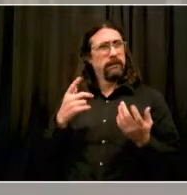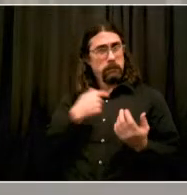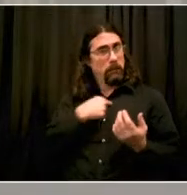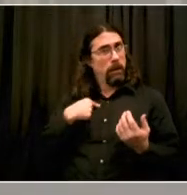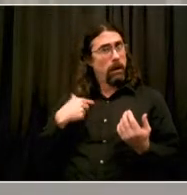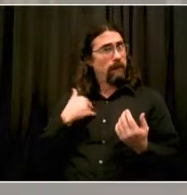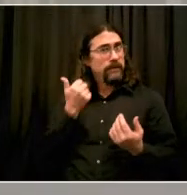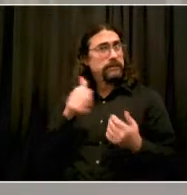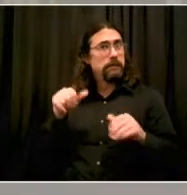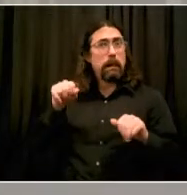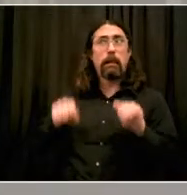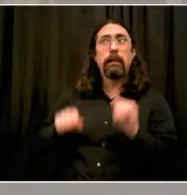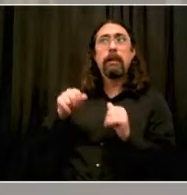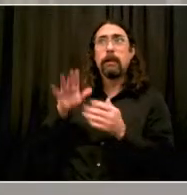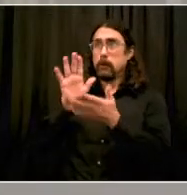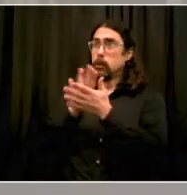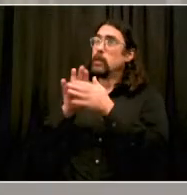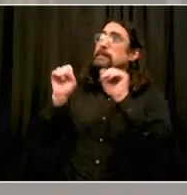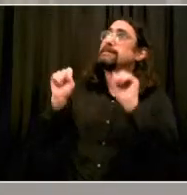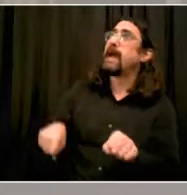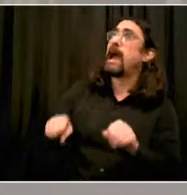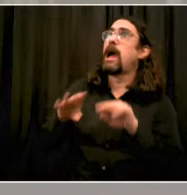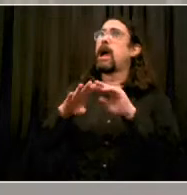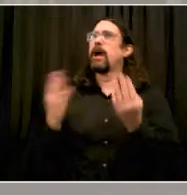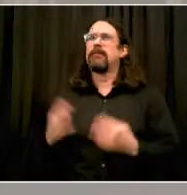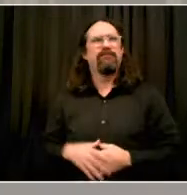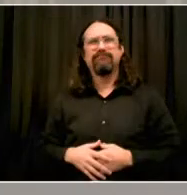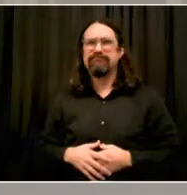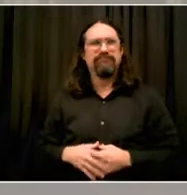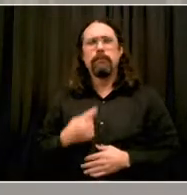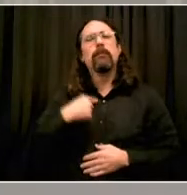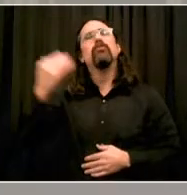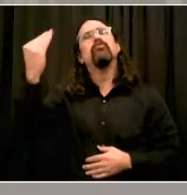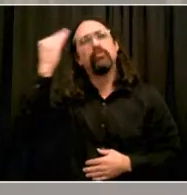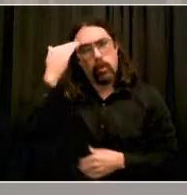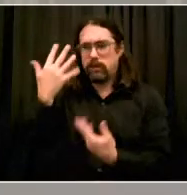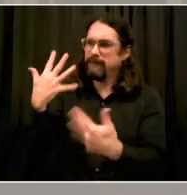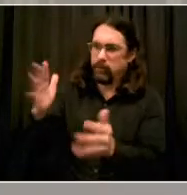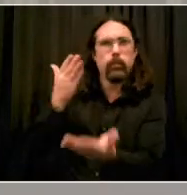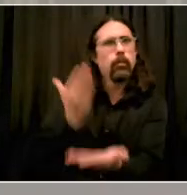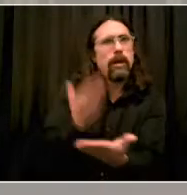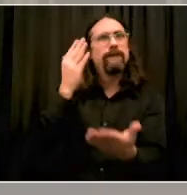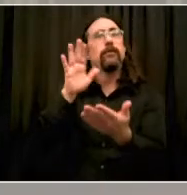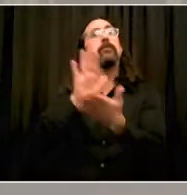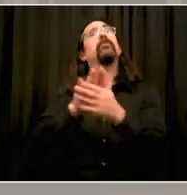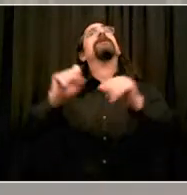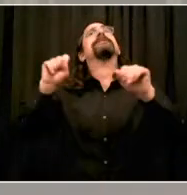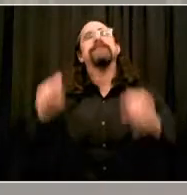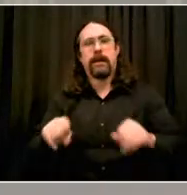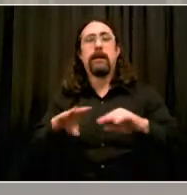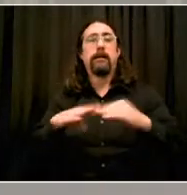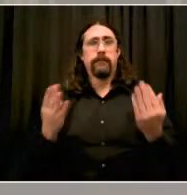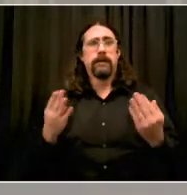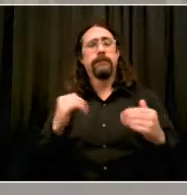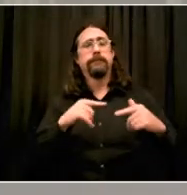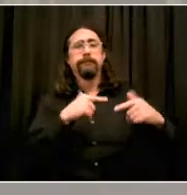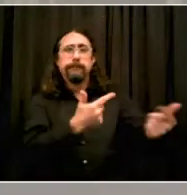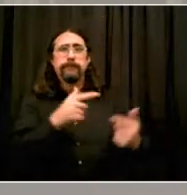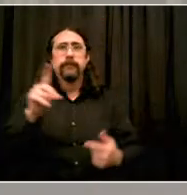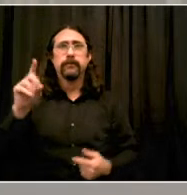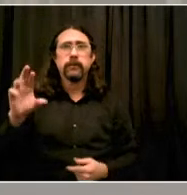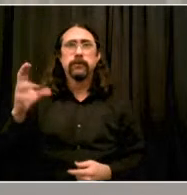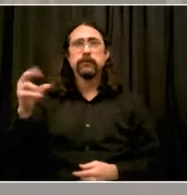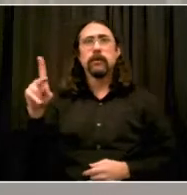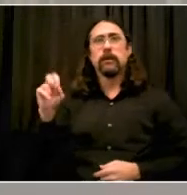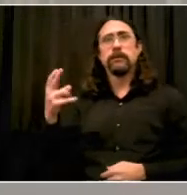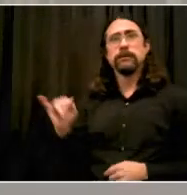look, as the mayor and the chancellor have said, this is a tough day from the education perspective. But